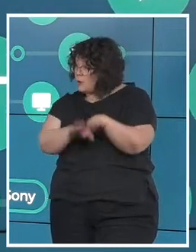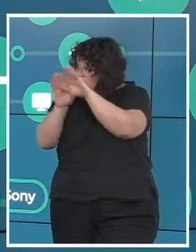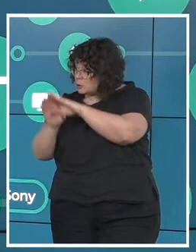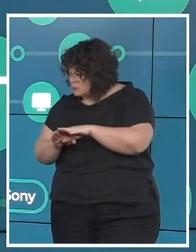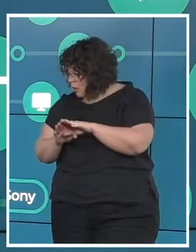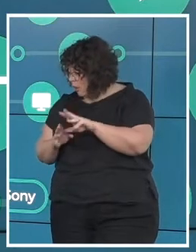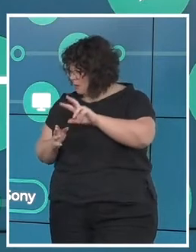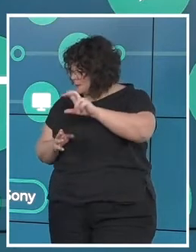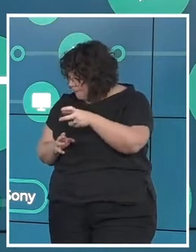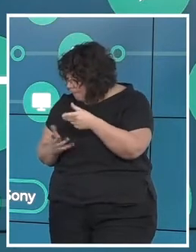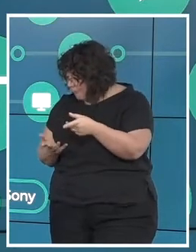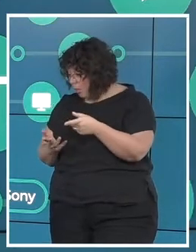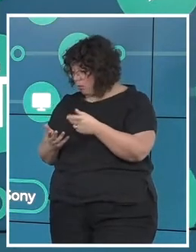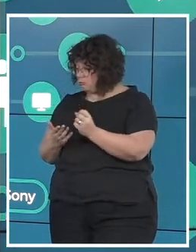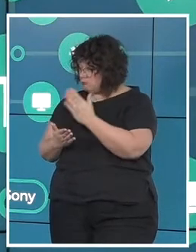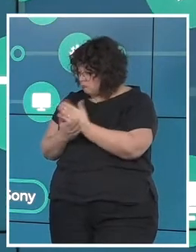about design.